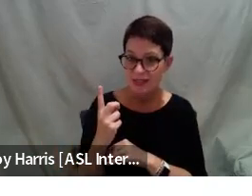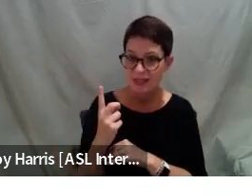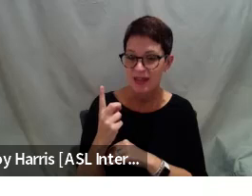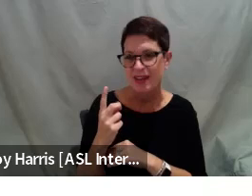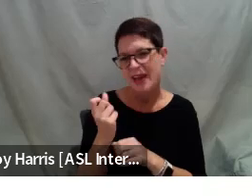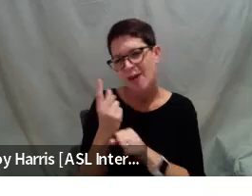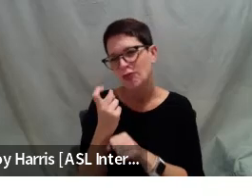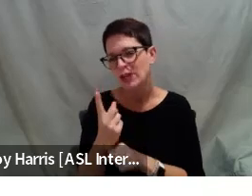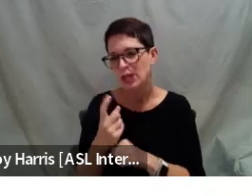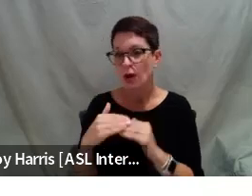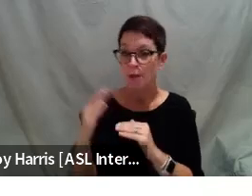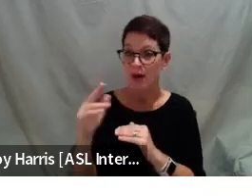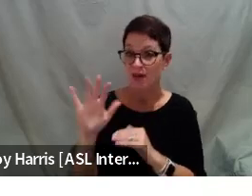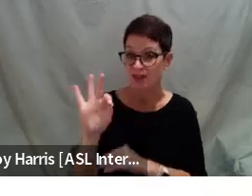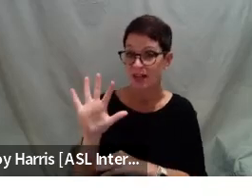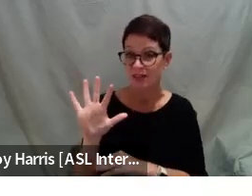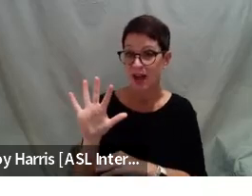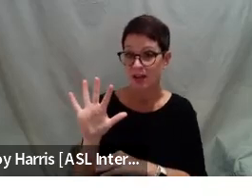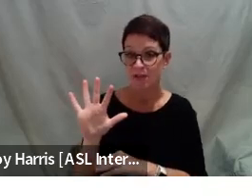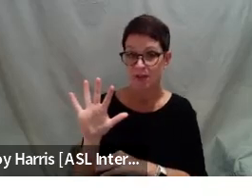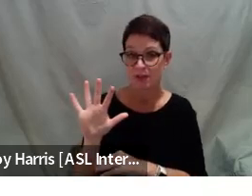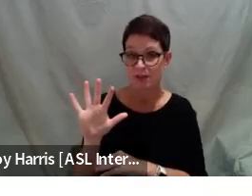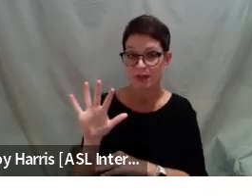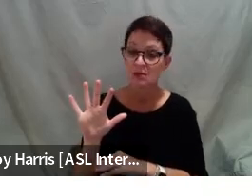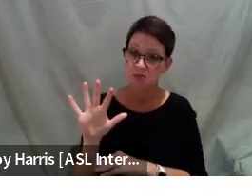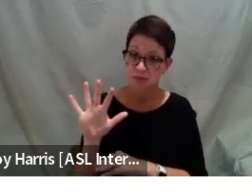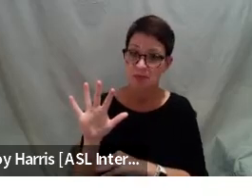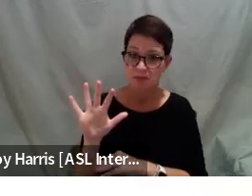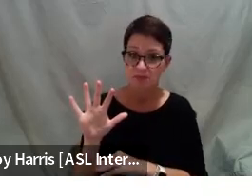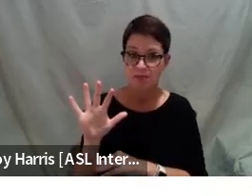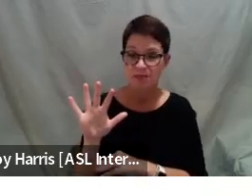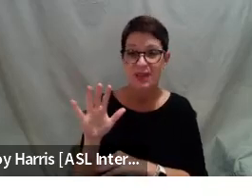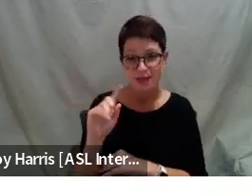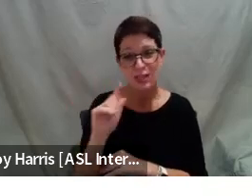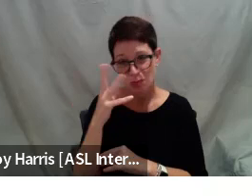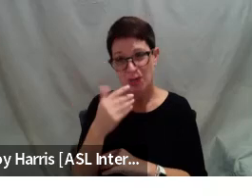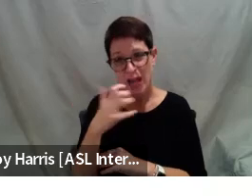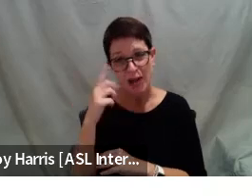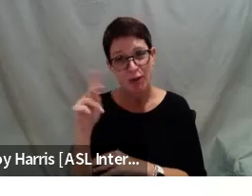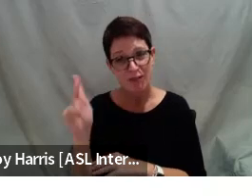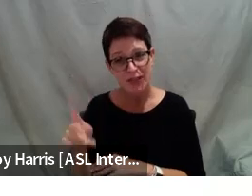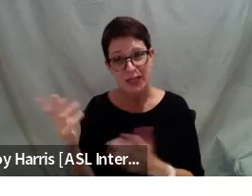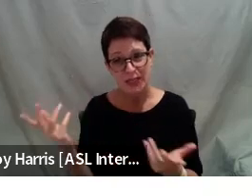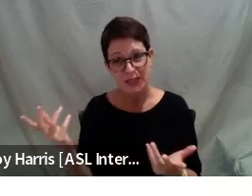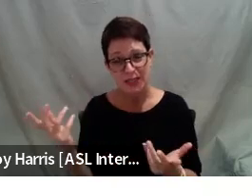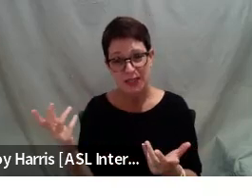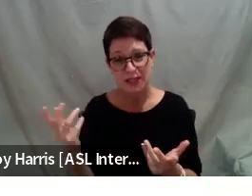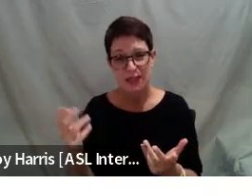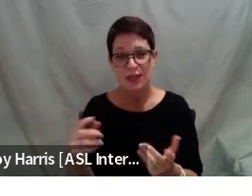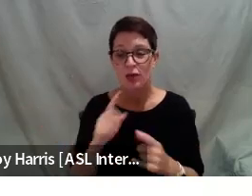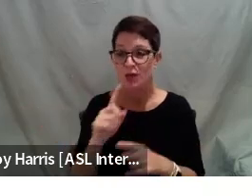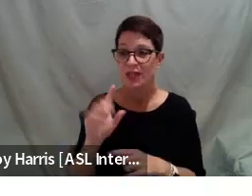year above 95 degrees Fahrenheit, which is pretty hot for Philly. It's actually in the